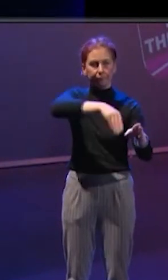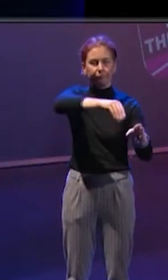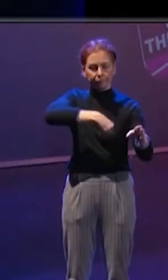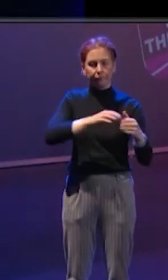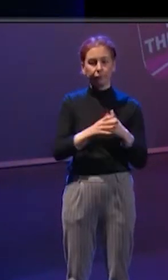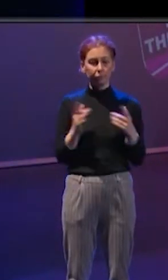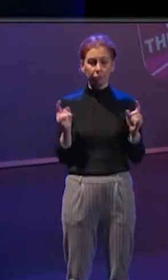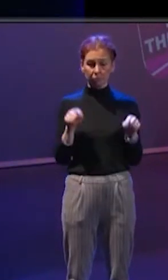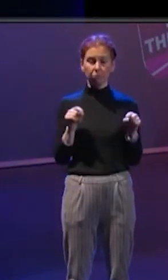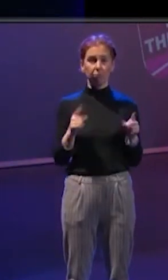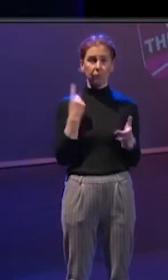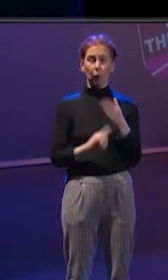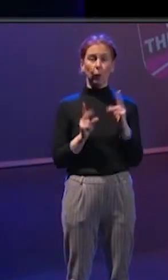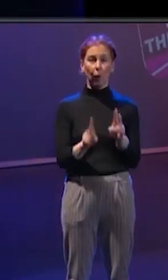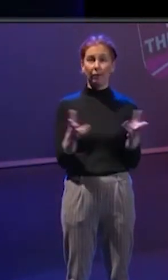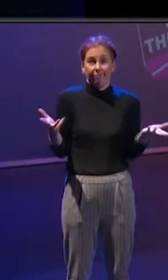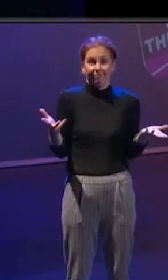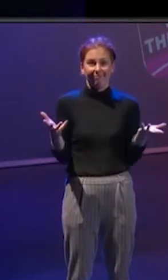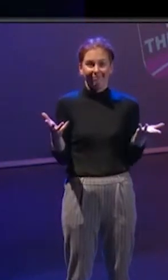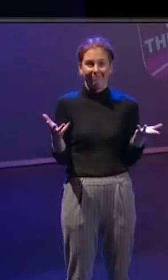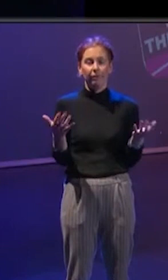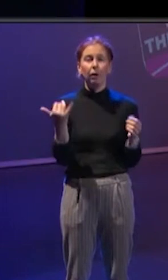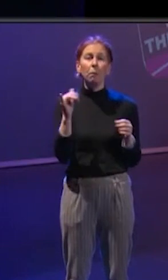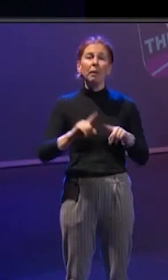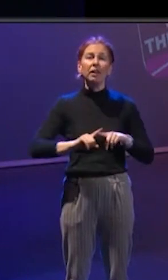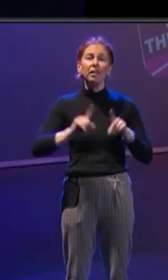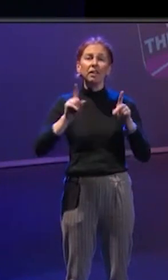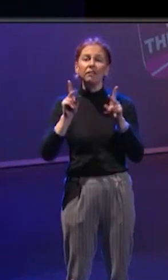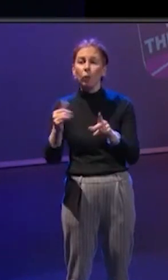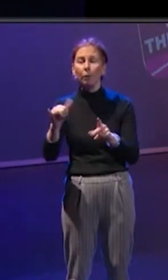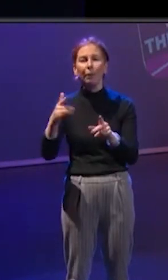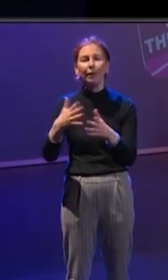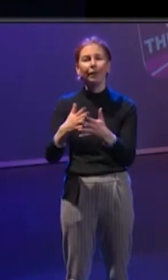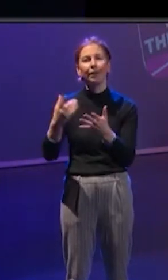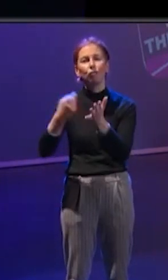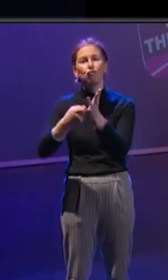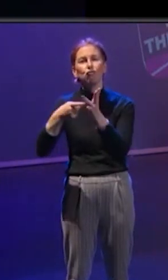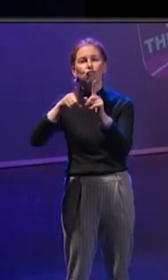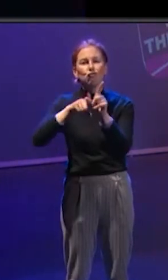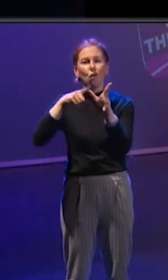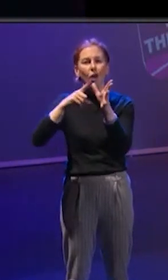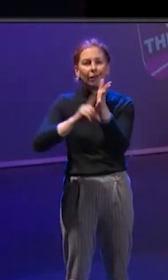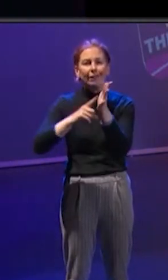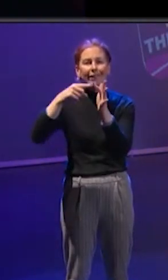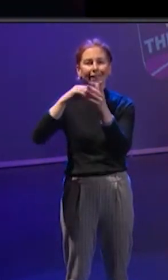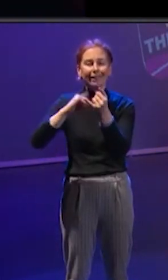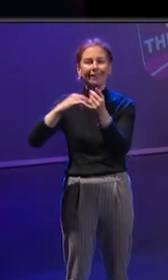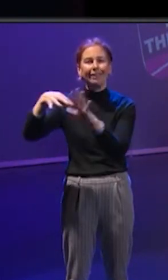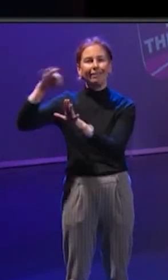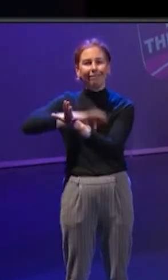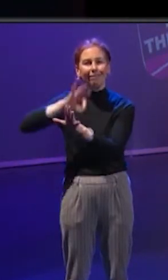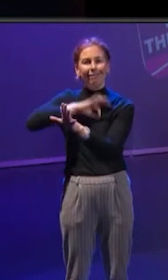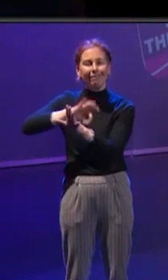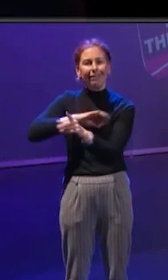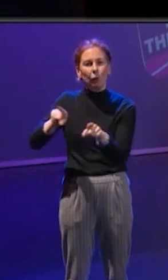It's the only way. The within that, there might also be royalties or other sort of bits and bobs. I was talking, you sort of alluded towards